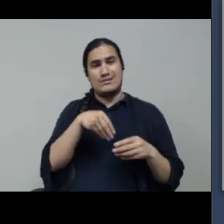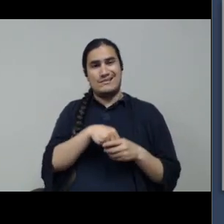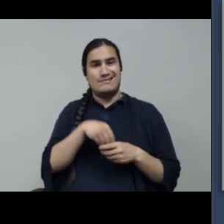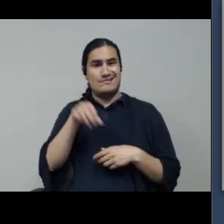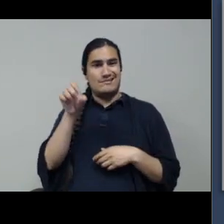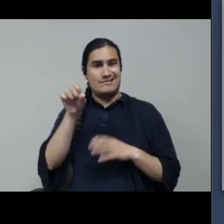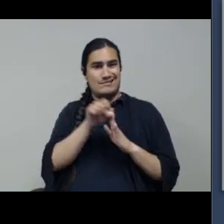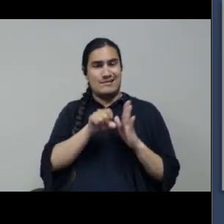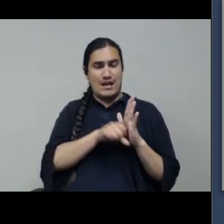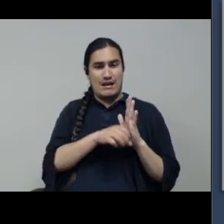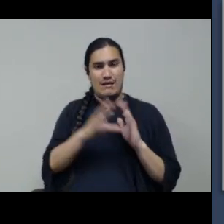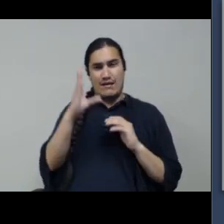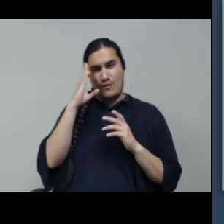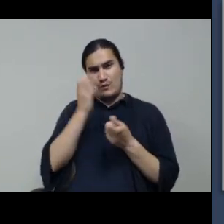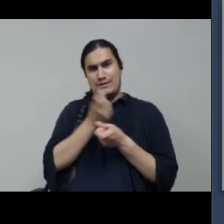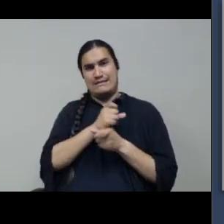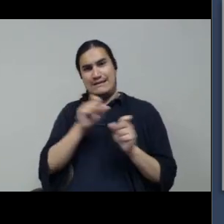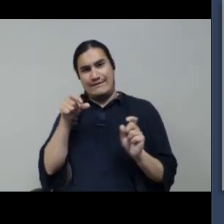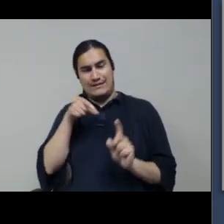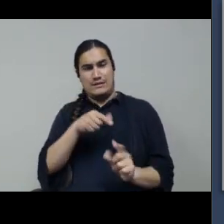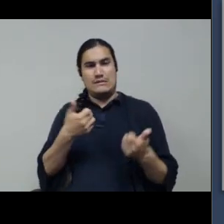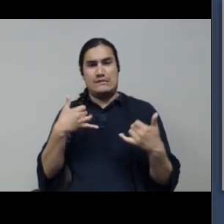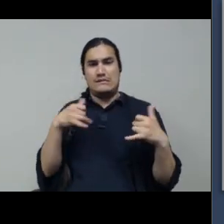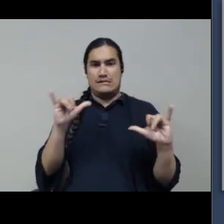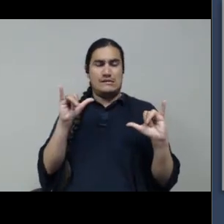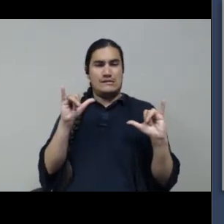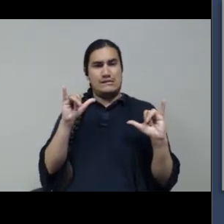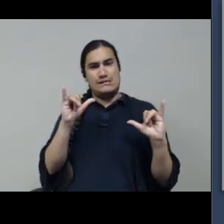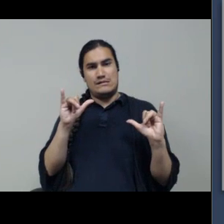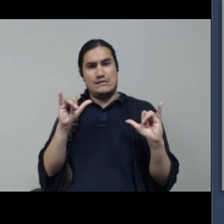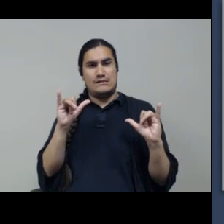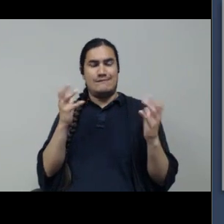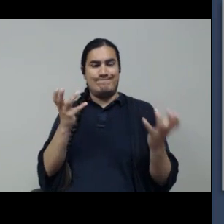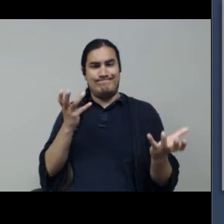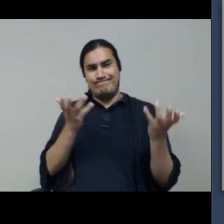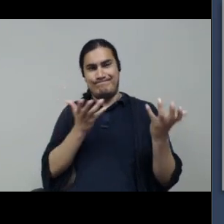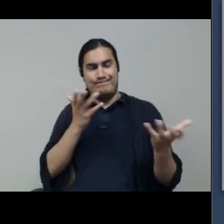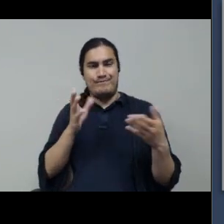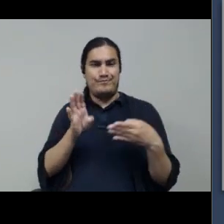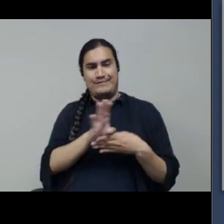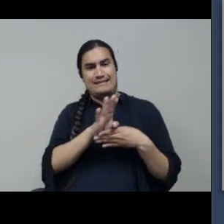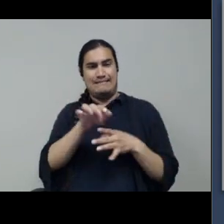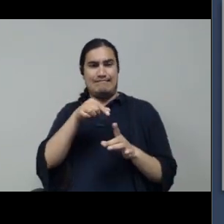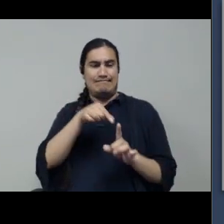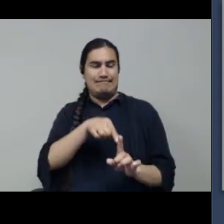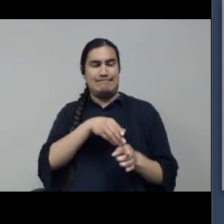I know that safety is still, it's a nascent industry, and there's regulations that